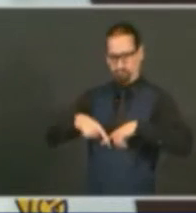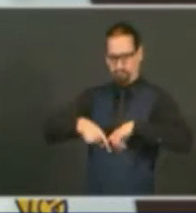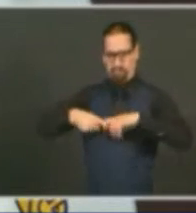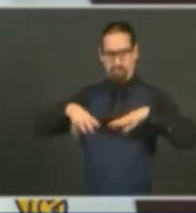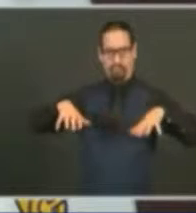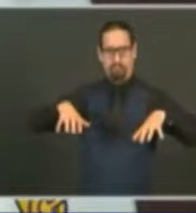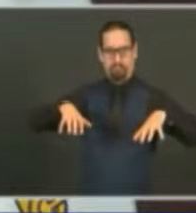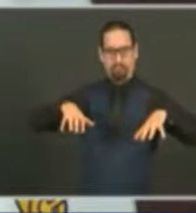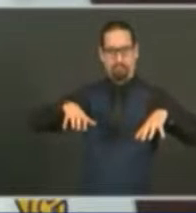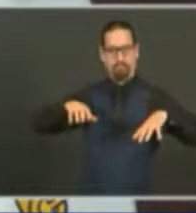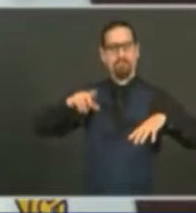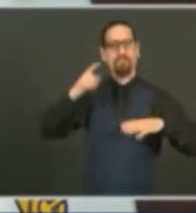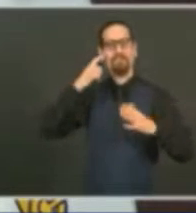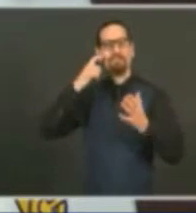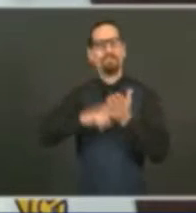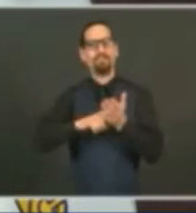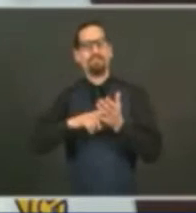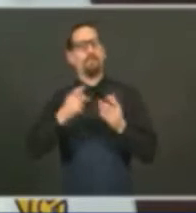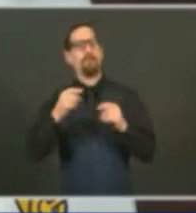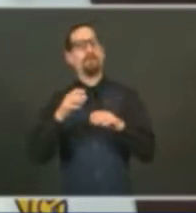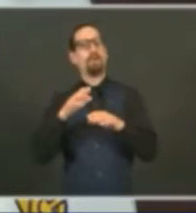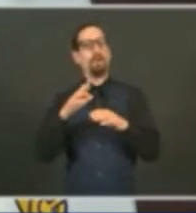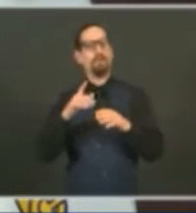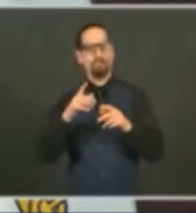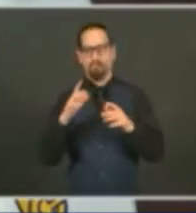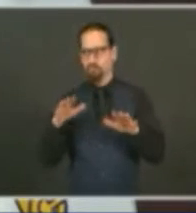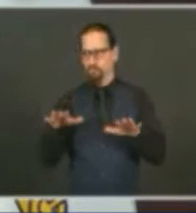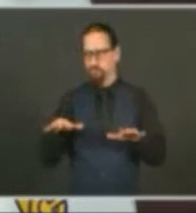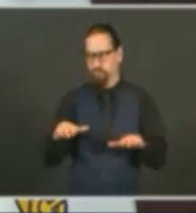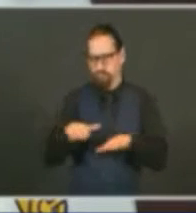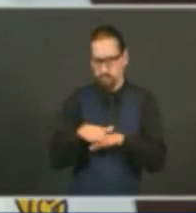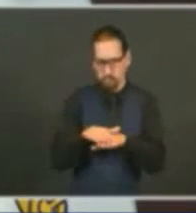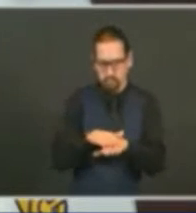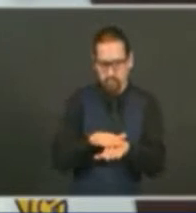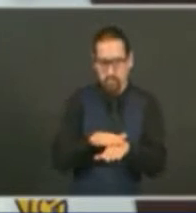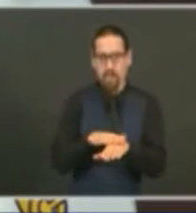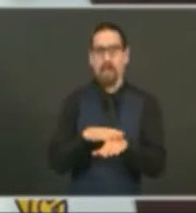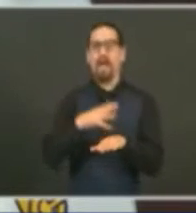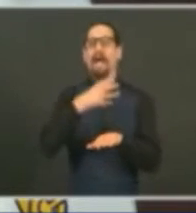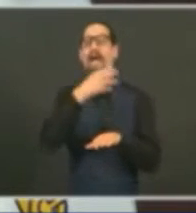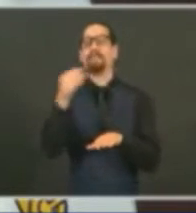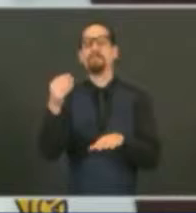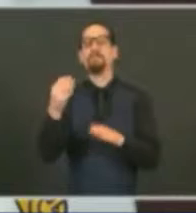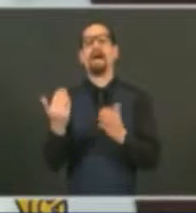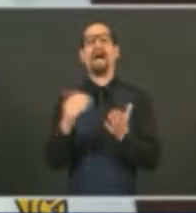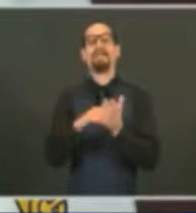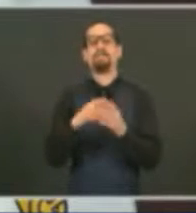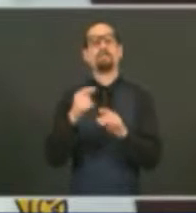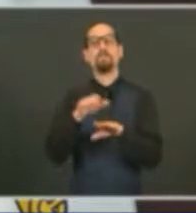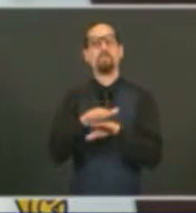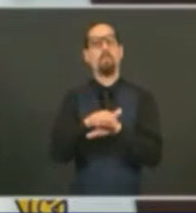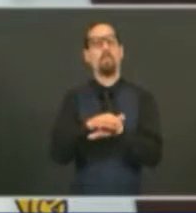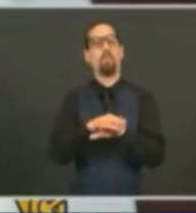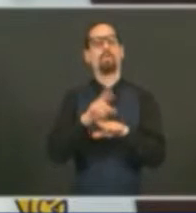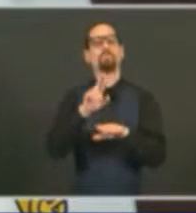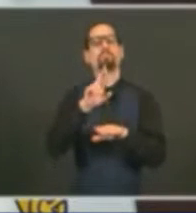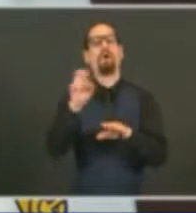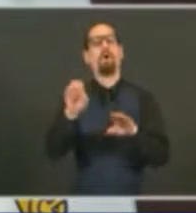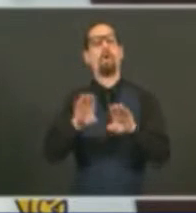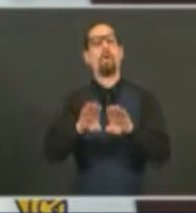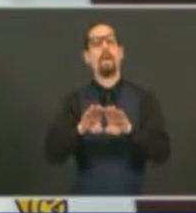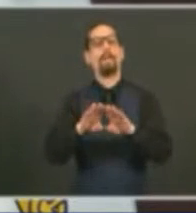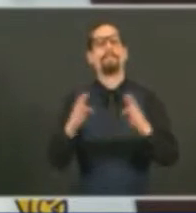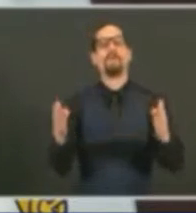the time afterwards can give us a similar impact to having the